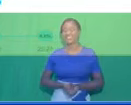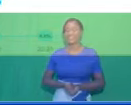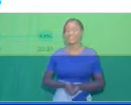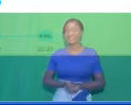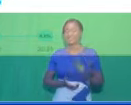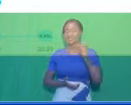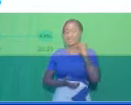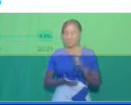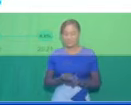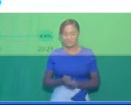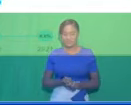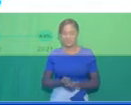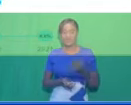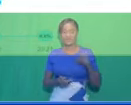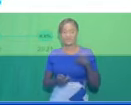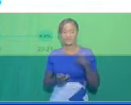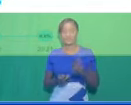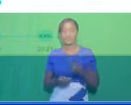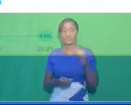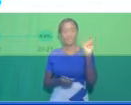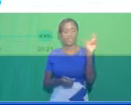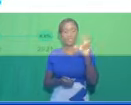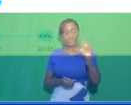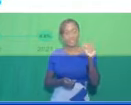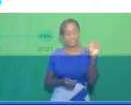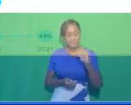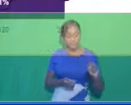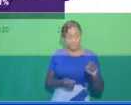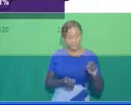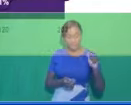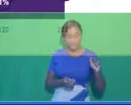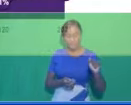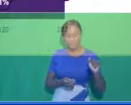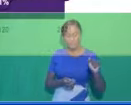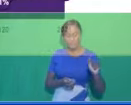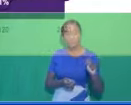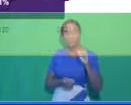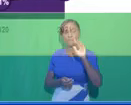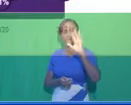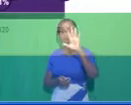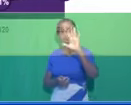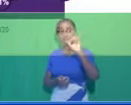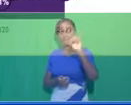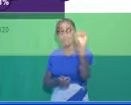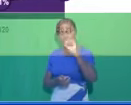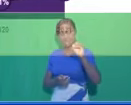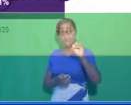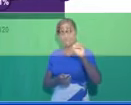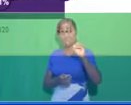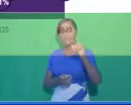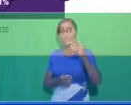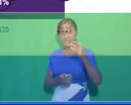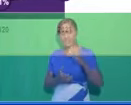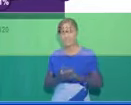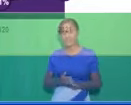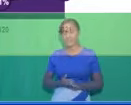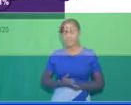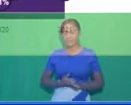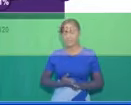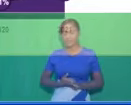We looked at 2 points, the 30% and the 50%. I think that's important because that's about half, right?